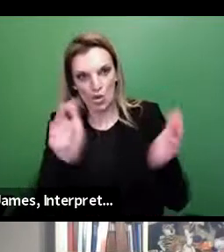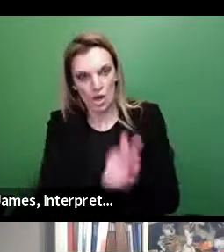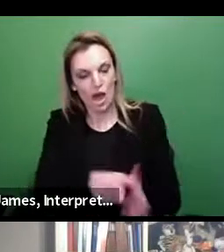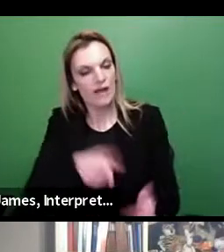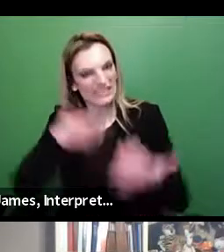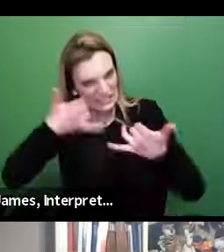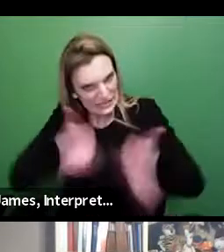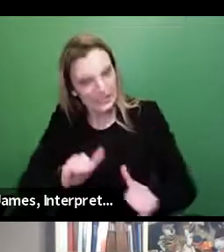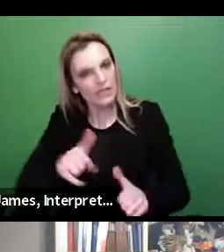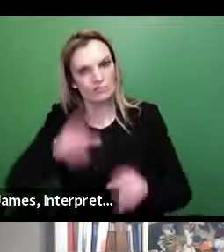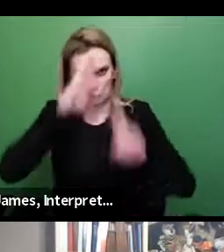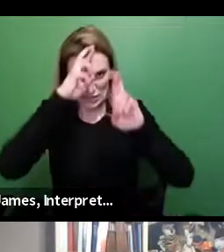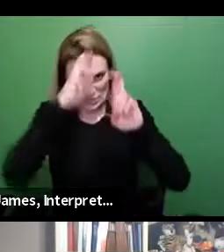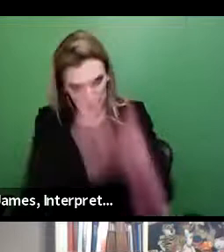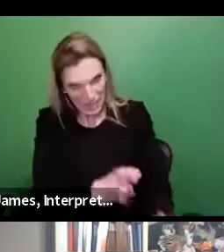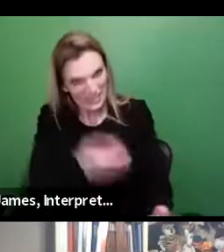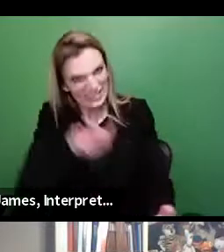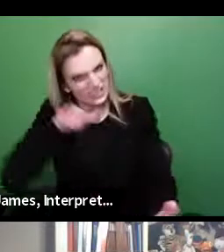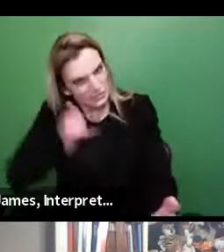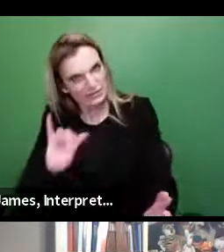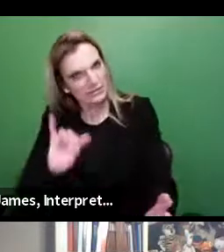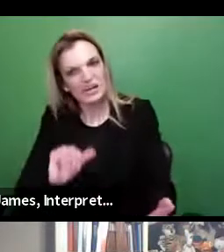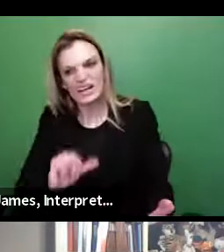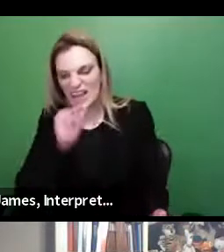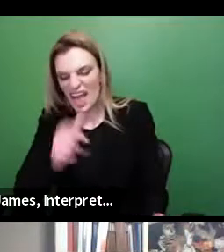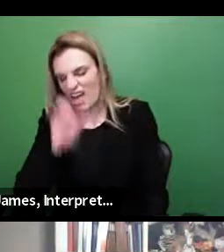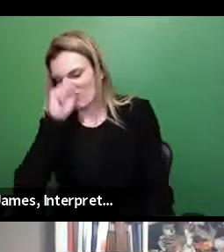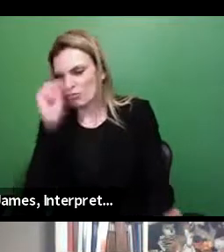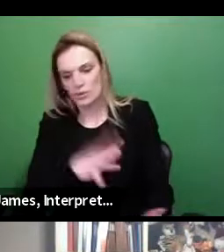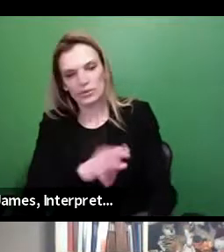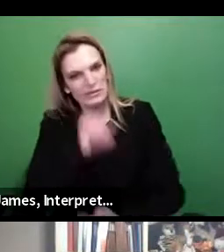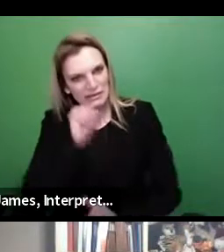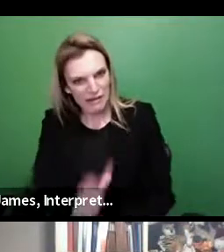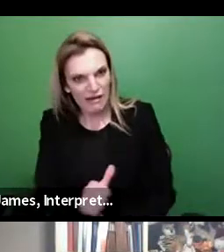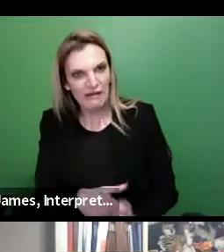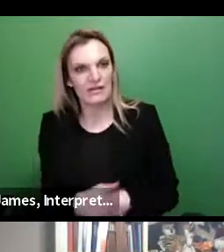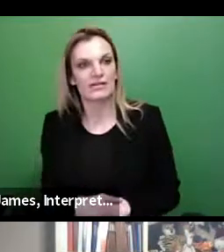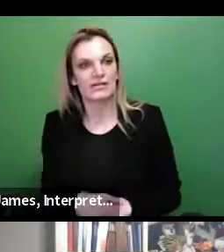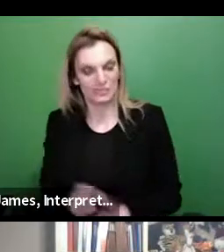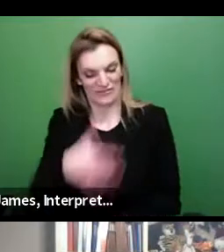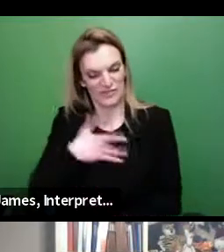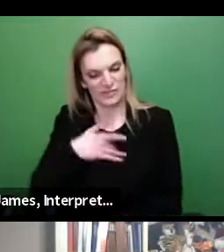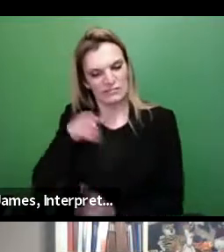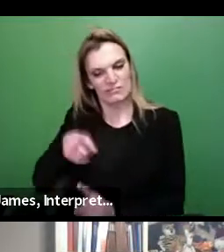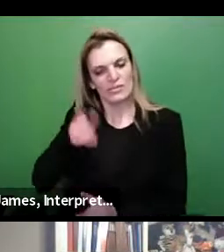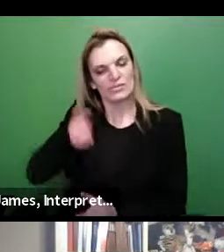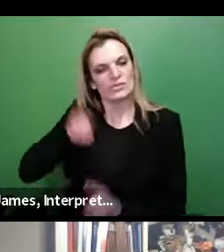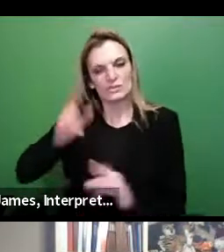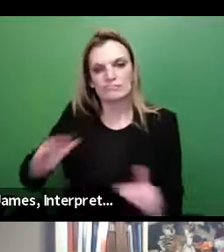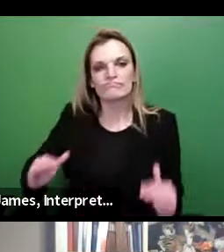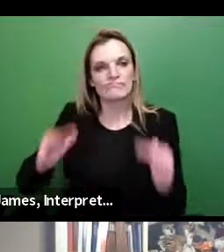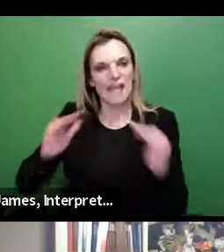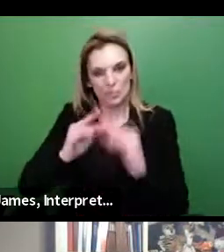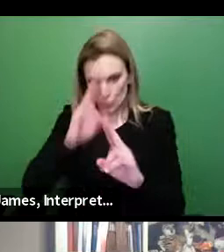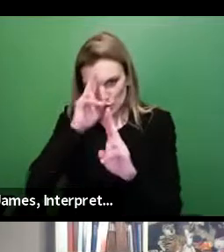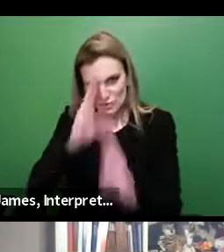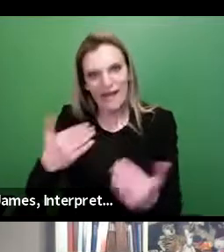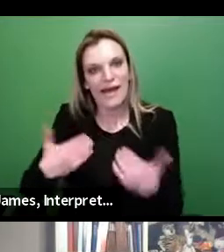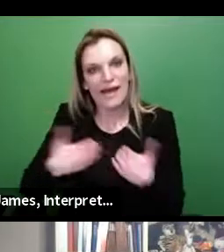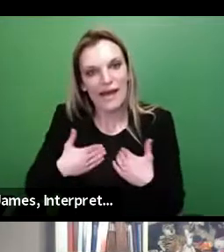did their attorneys, Judge Roberson leaves a lasting legacy of striving for both equity and excellence in all aspects of the practice of